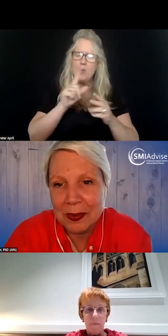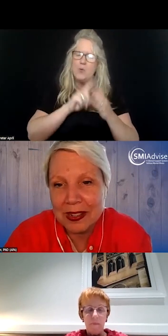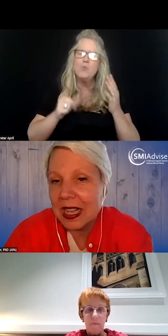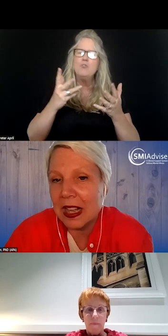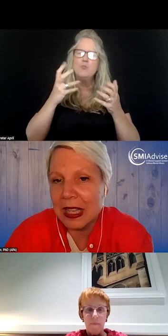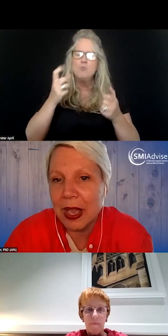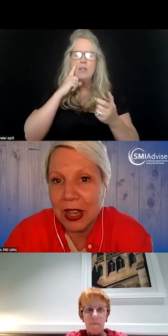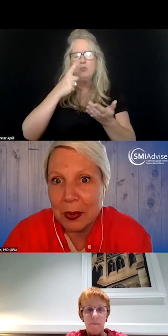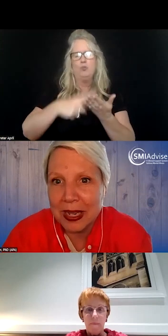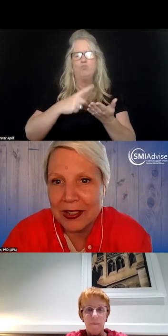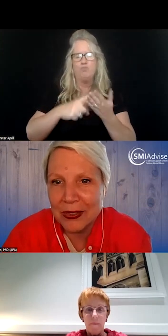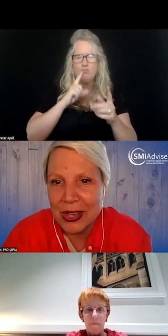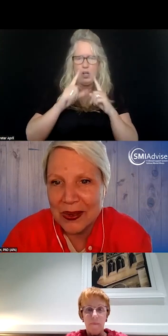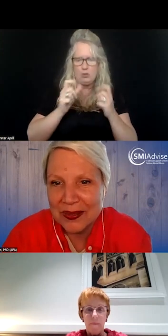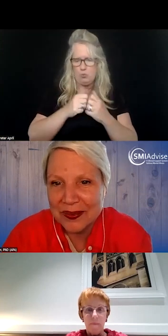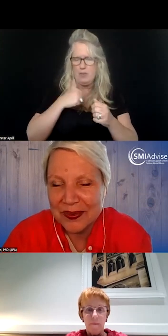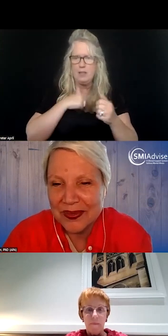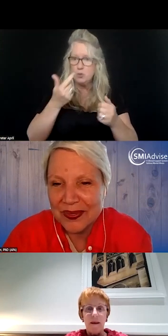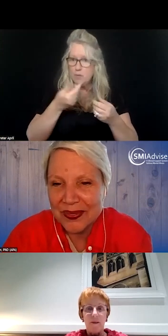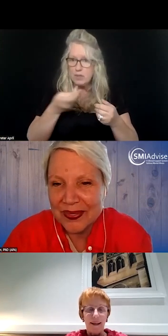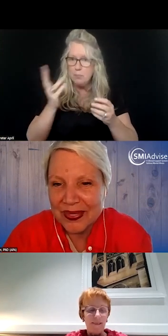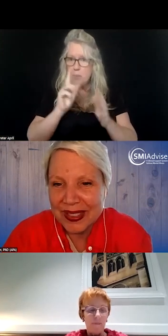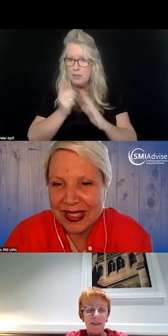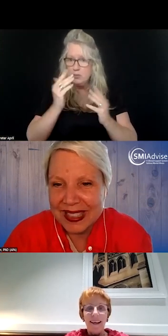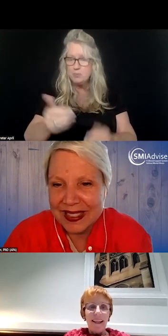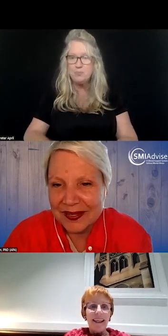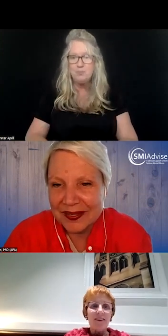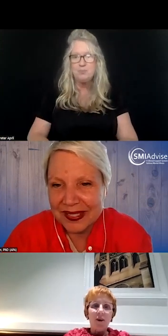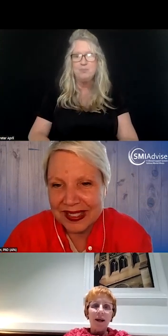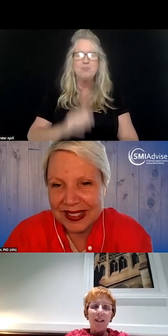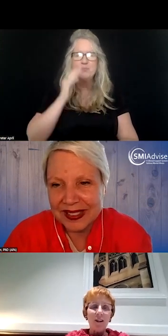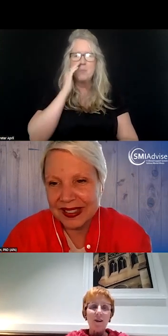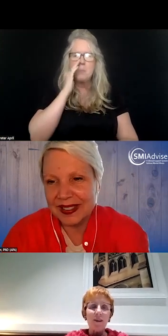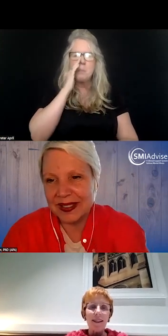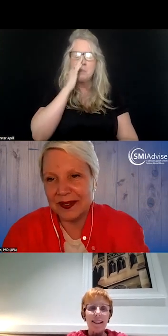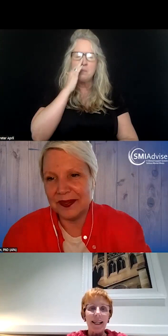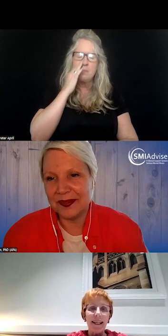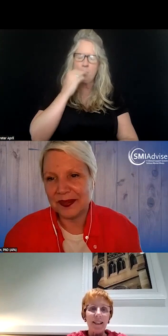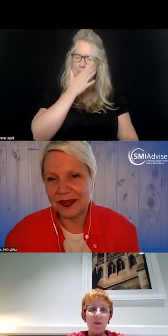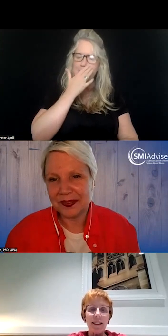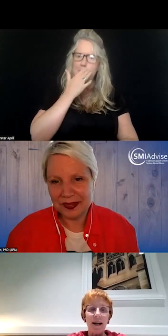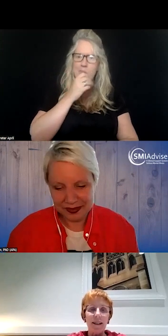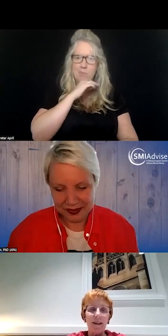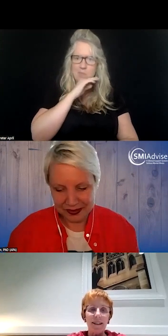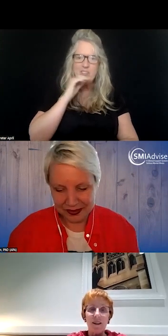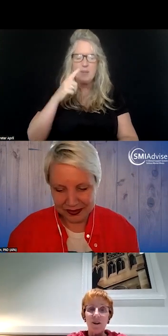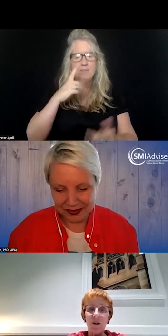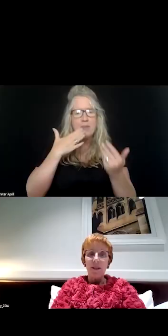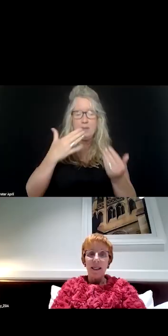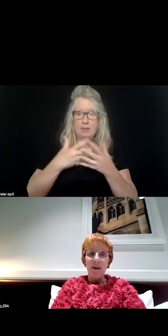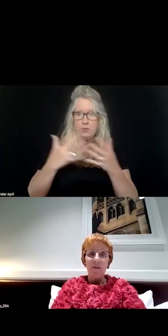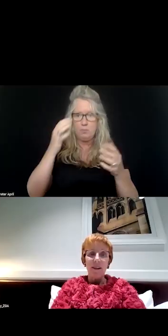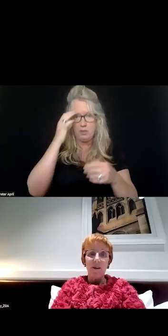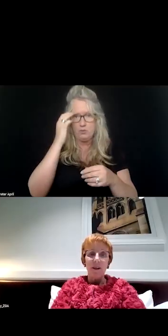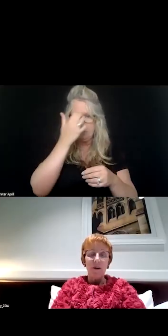talk with us about today. I think we have a couple minutes for you. Great. Thanks so much. Look, this week's article is on who